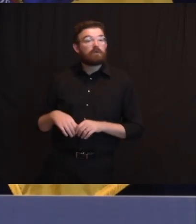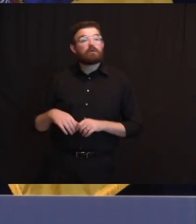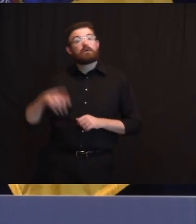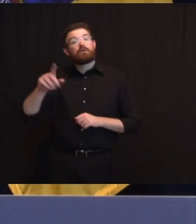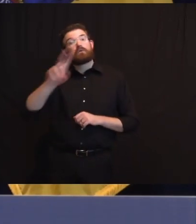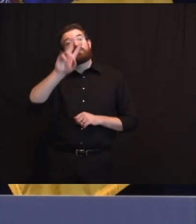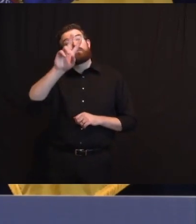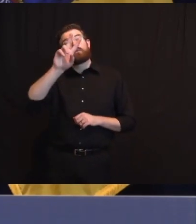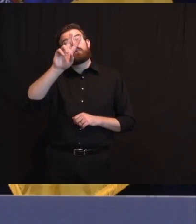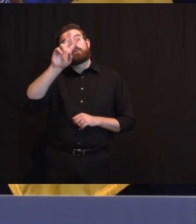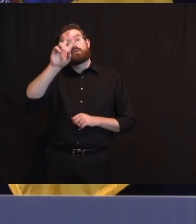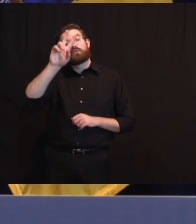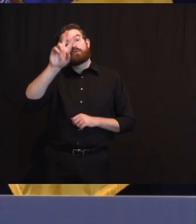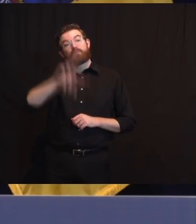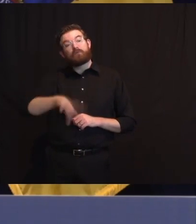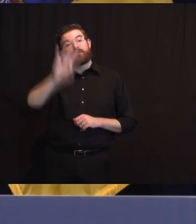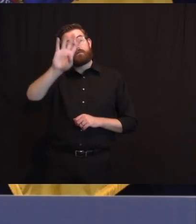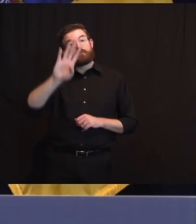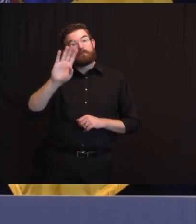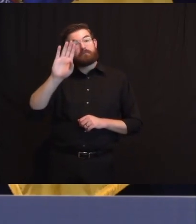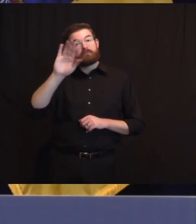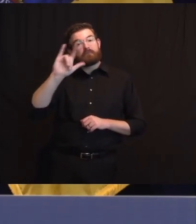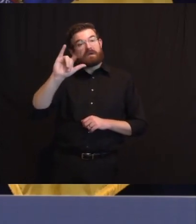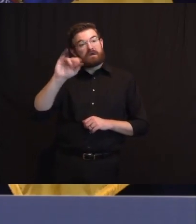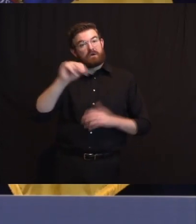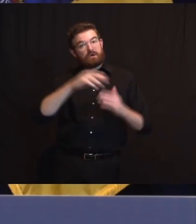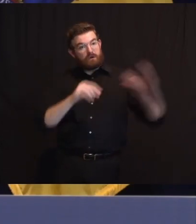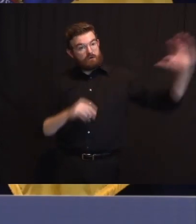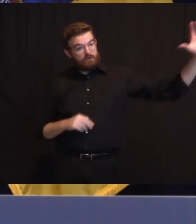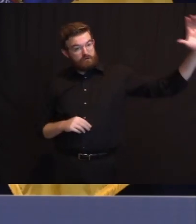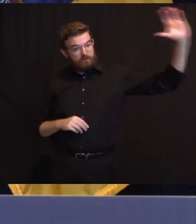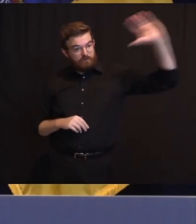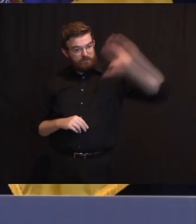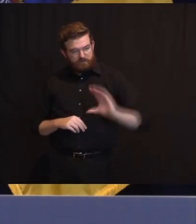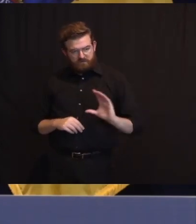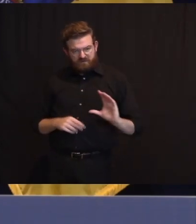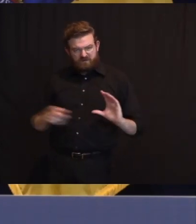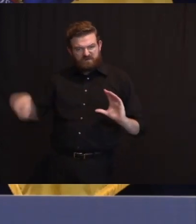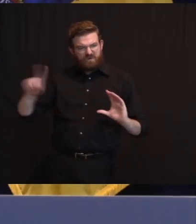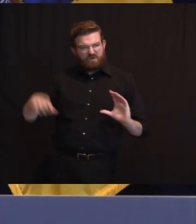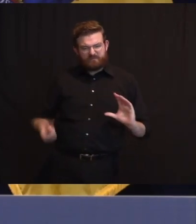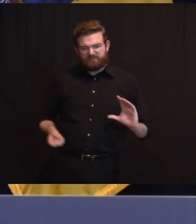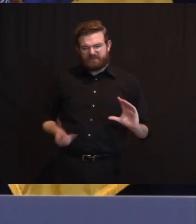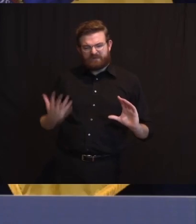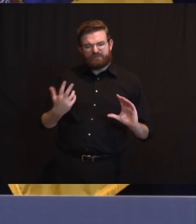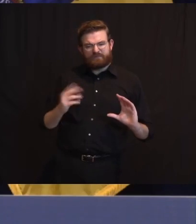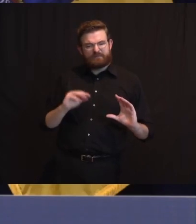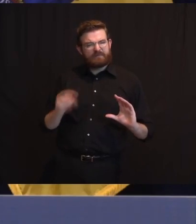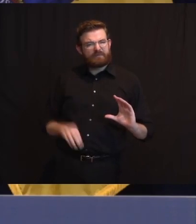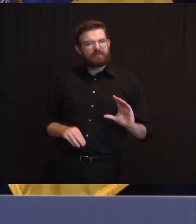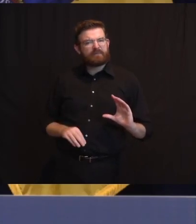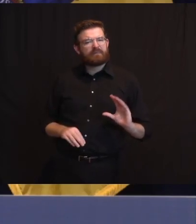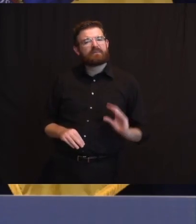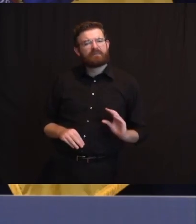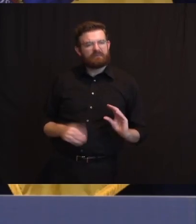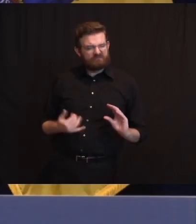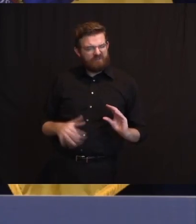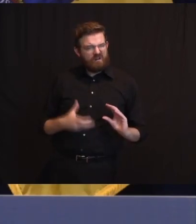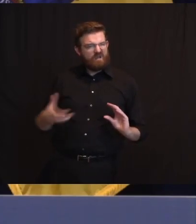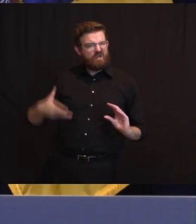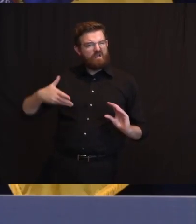funds, and 2 Republican senators criticized you for how little the $6 million is that you announced yesterday compared